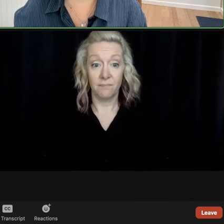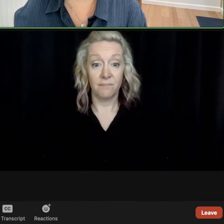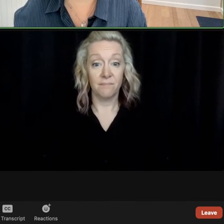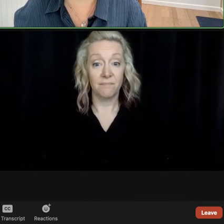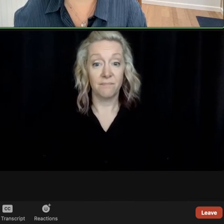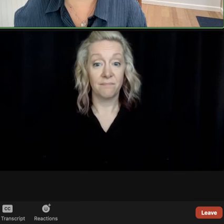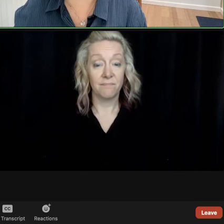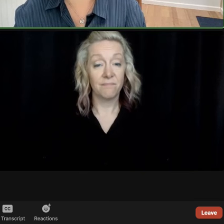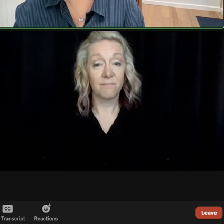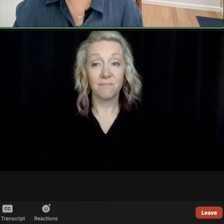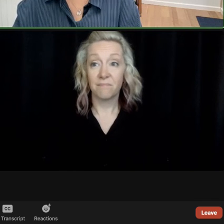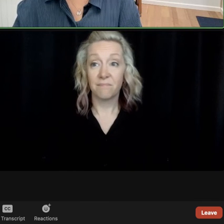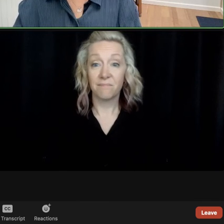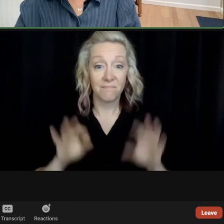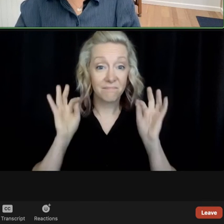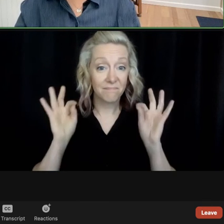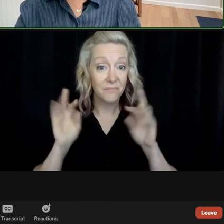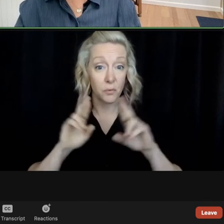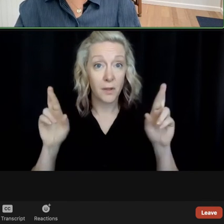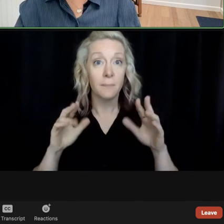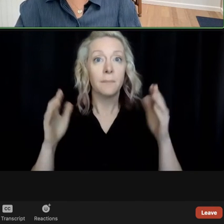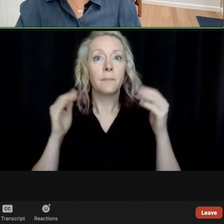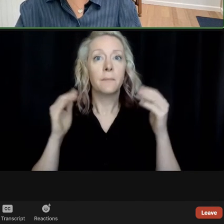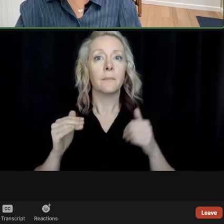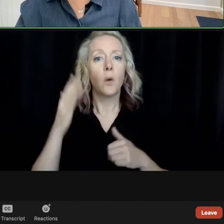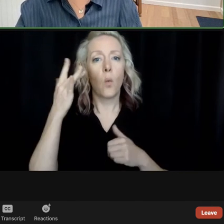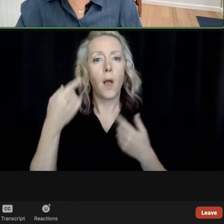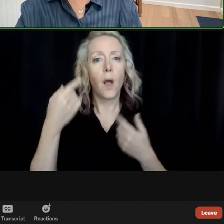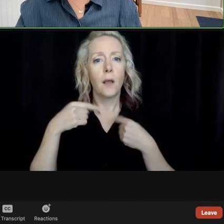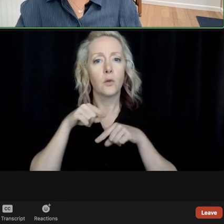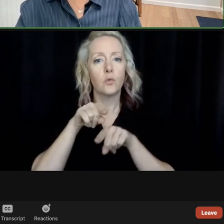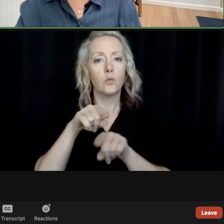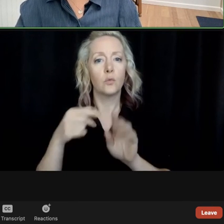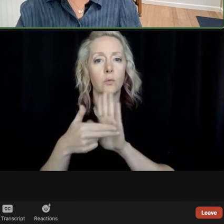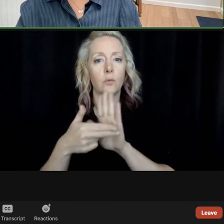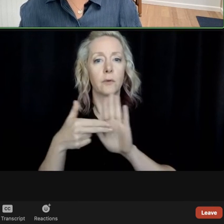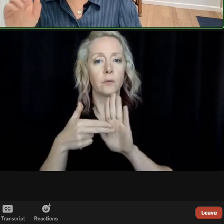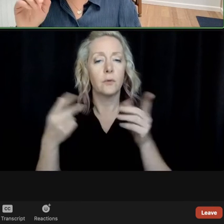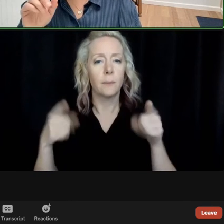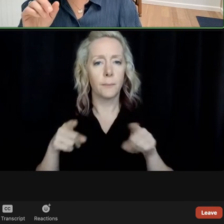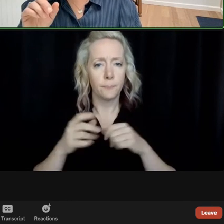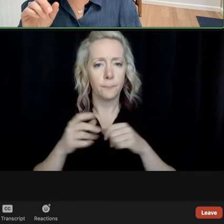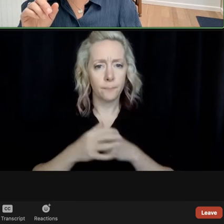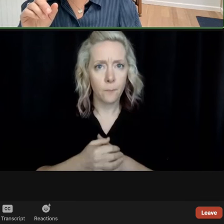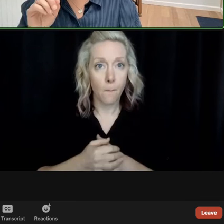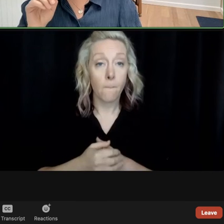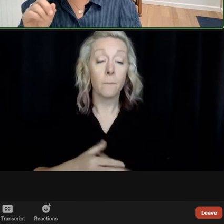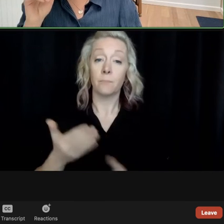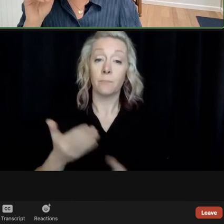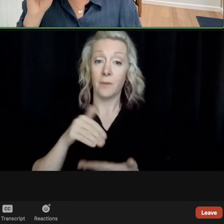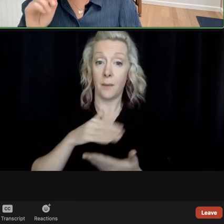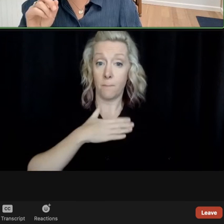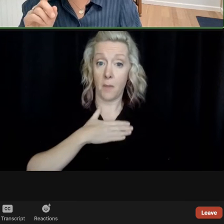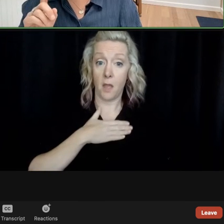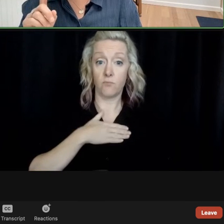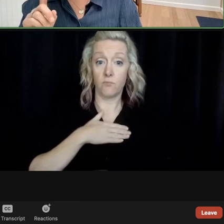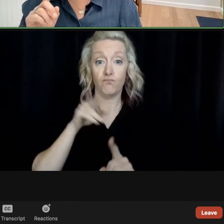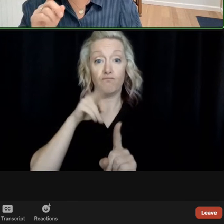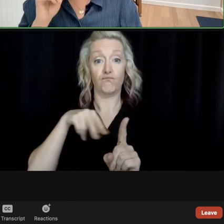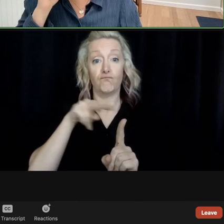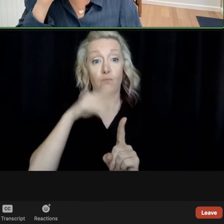Thanks for hanging in there, guys. Okay. Why does dual diagnosis occur? This is what I think. Okay. This is my